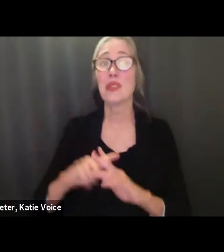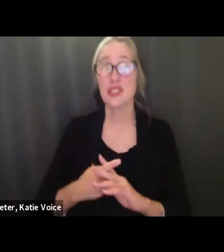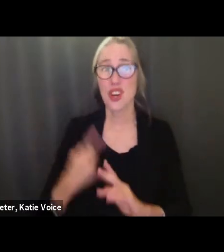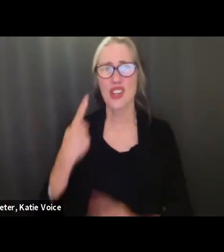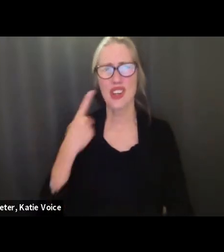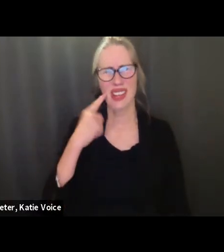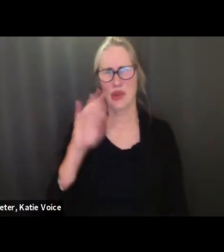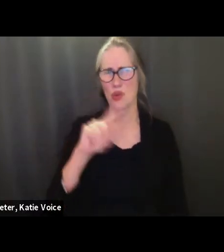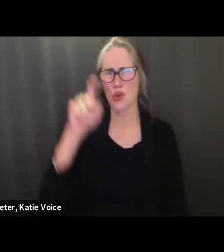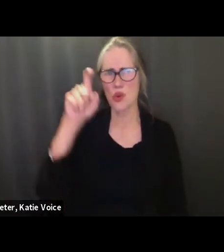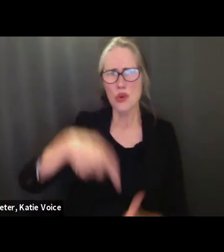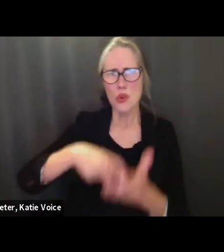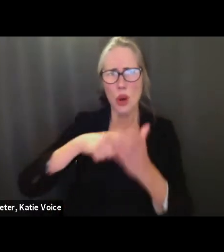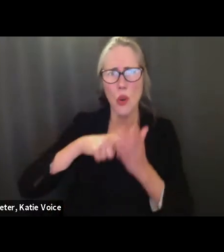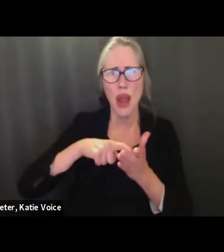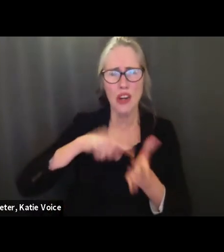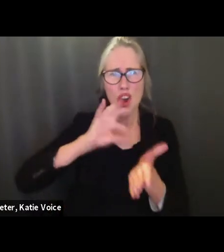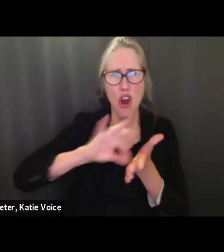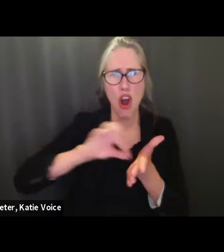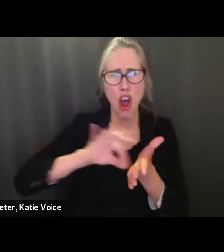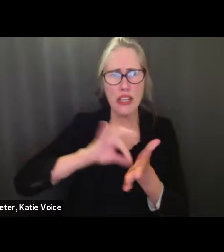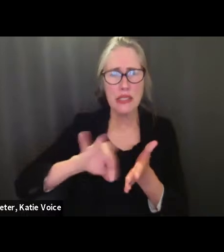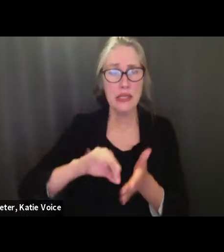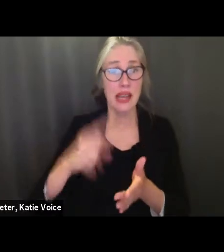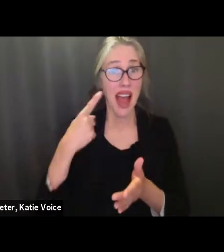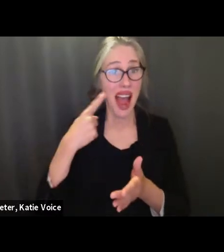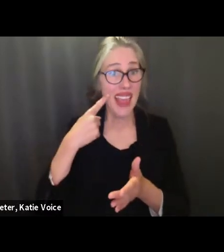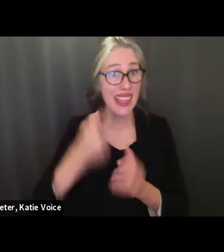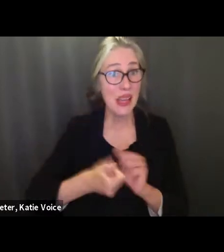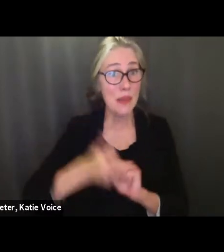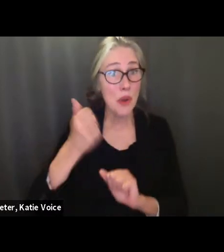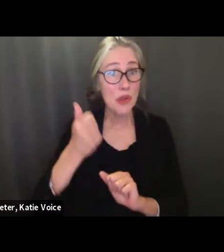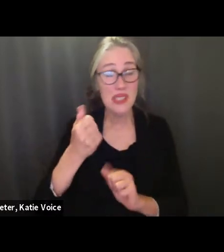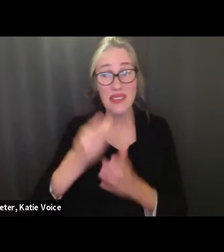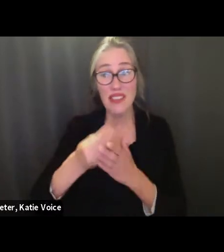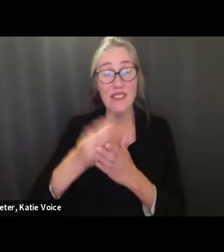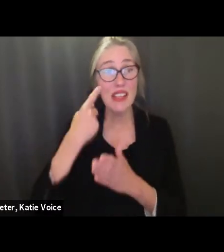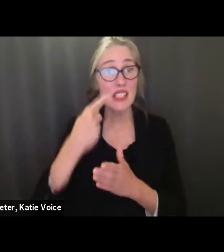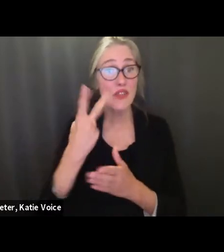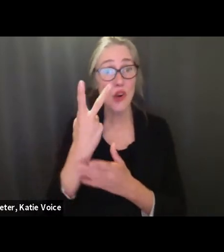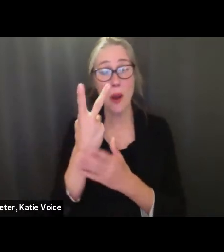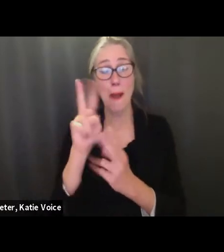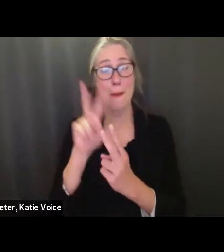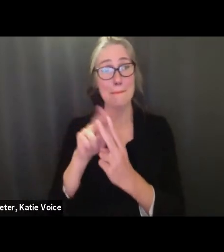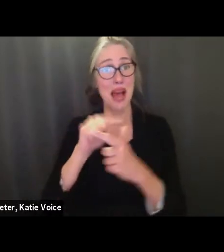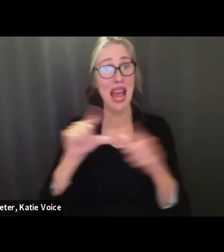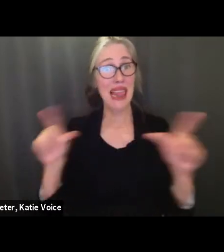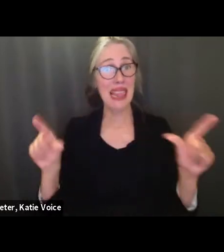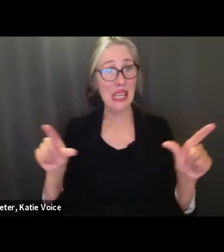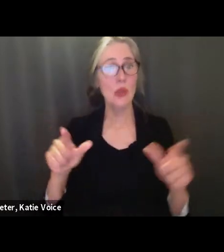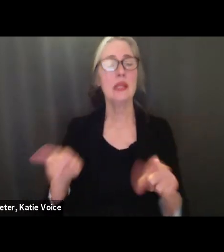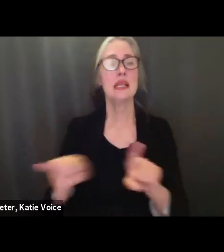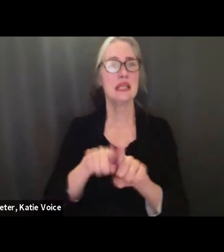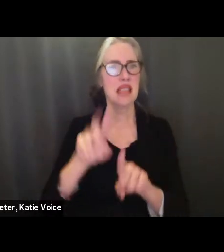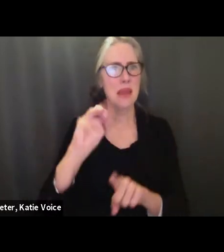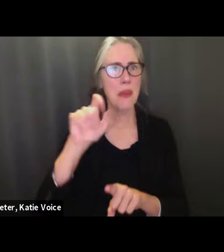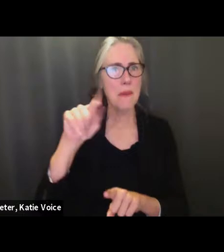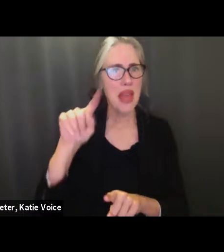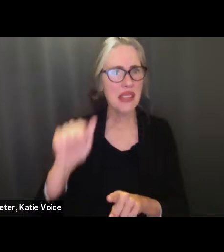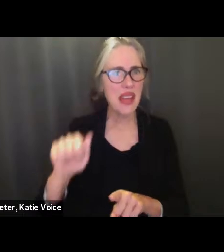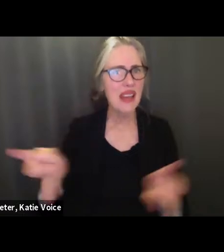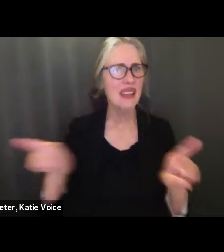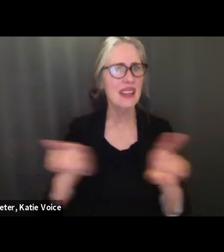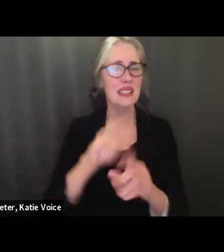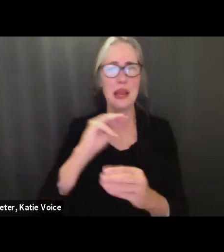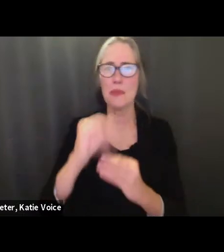audit. The biggest LCAP funds are for bilingual education and META, same program, which is a